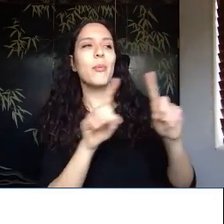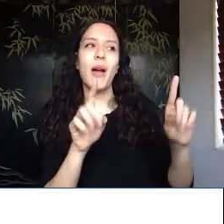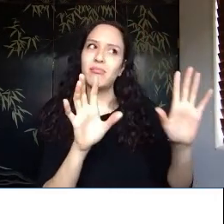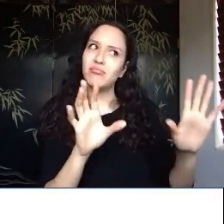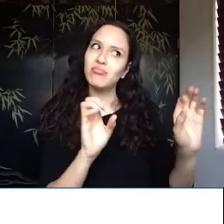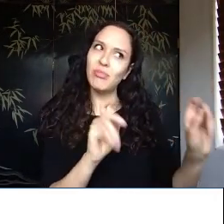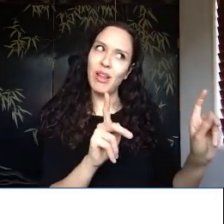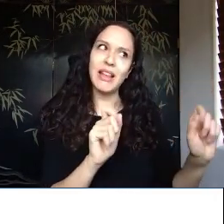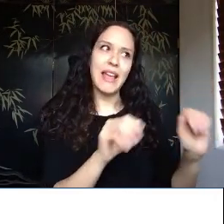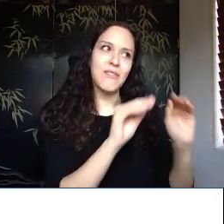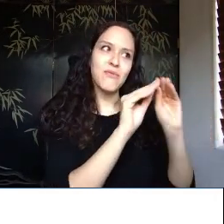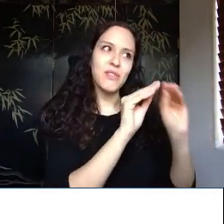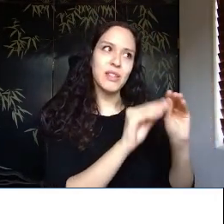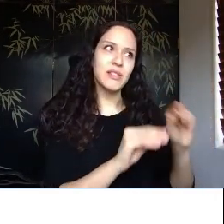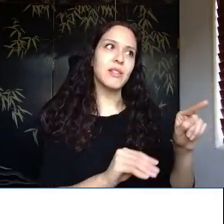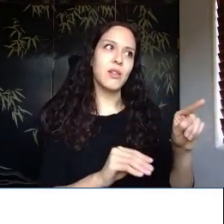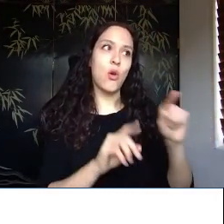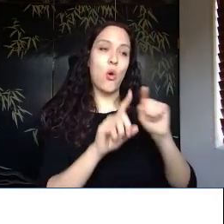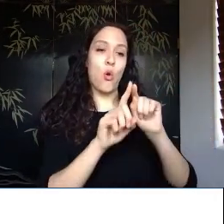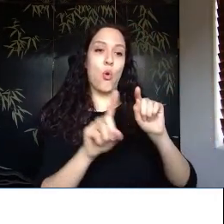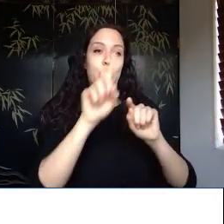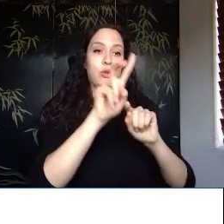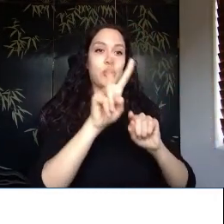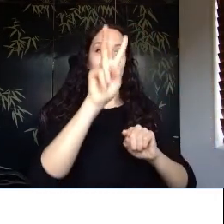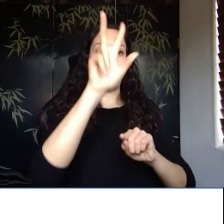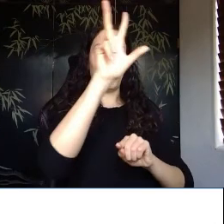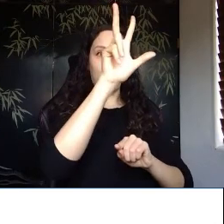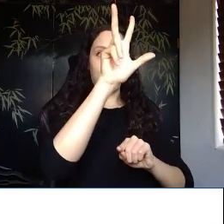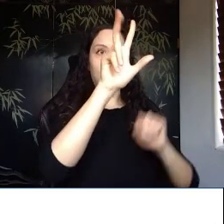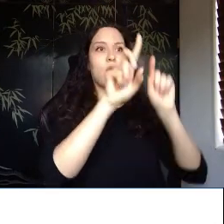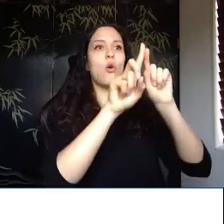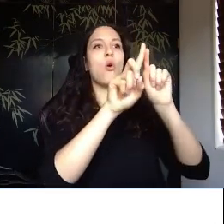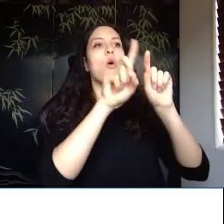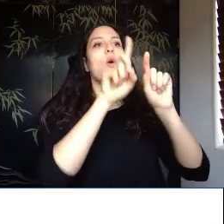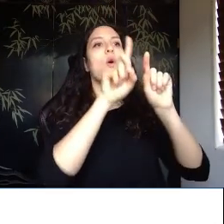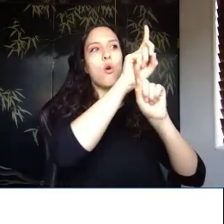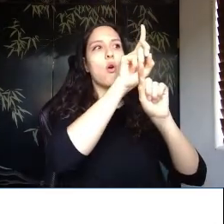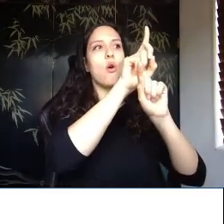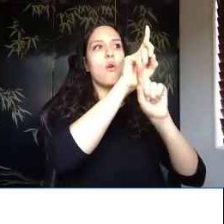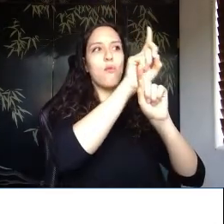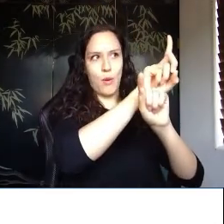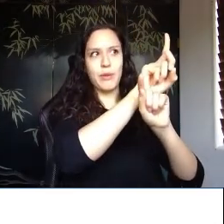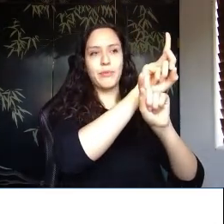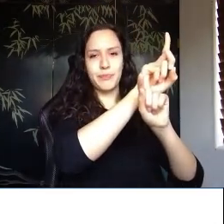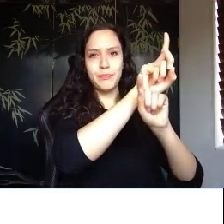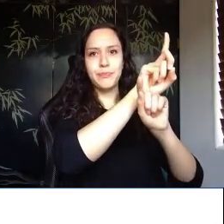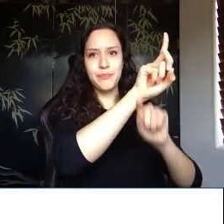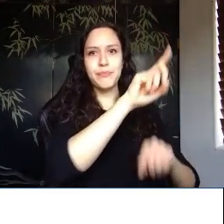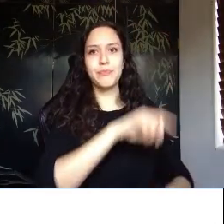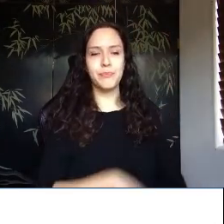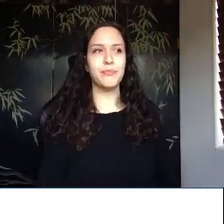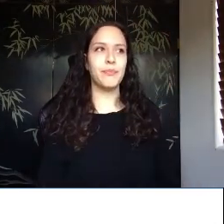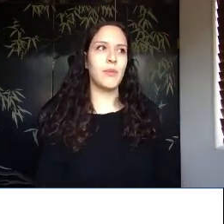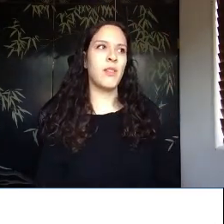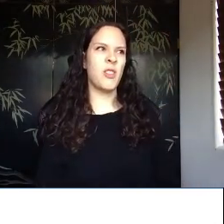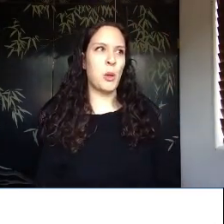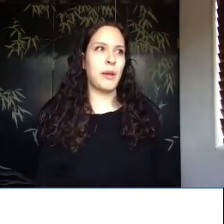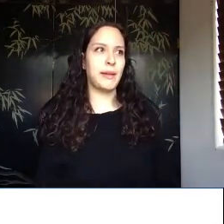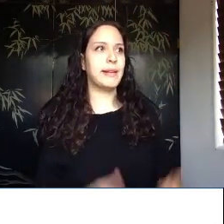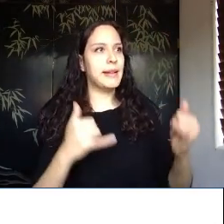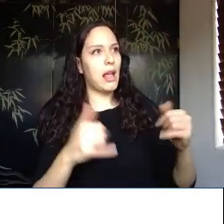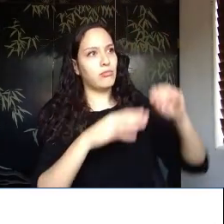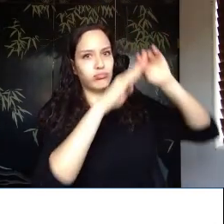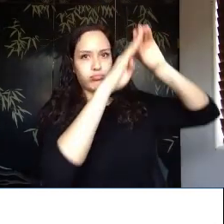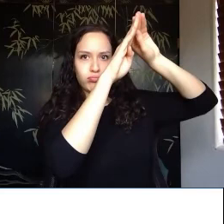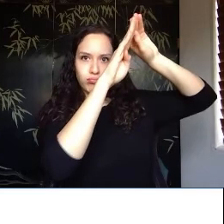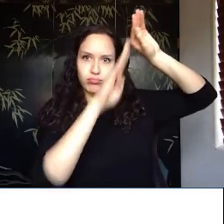why we can fix it now. Go up 3, 1, 2, 3 over 1. Okay, there we go. Definitely more accurate